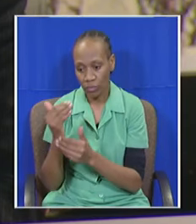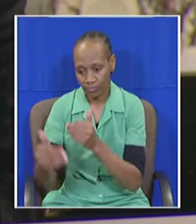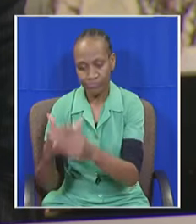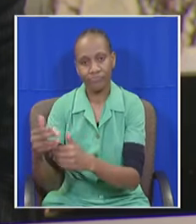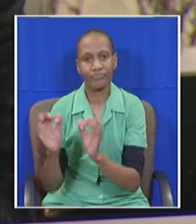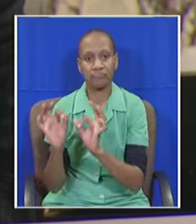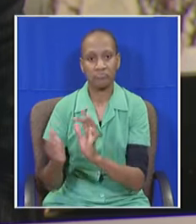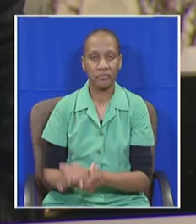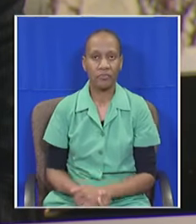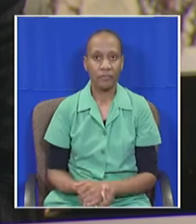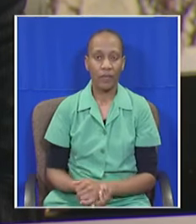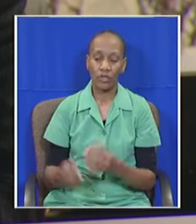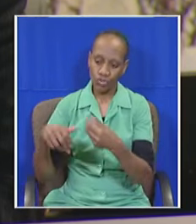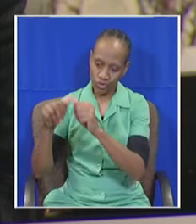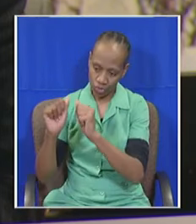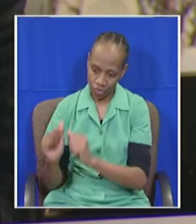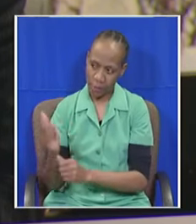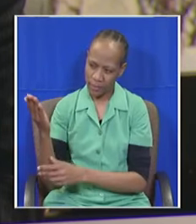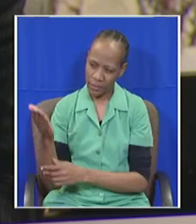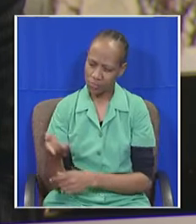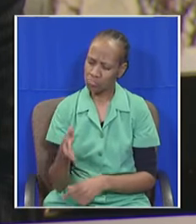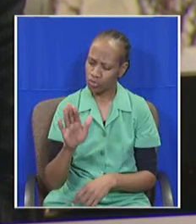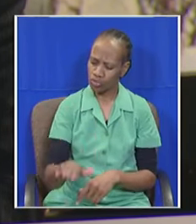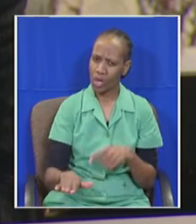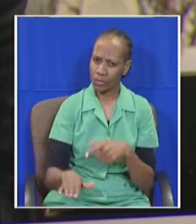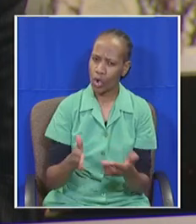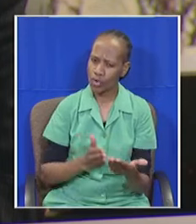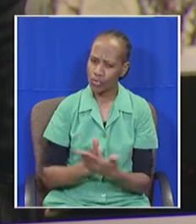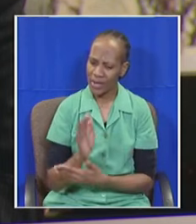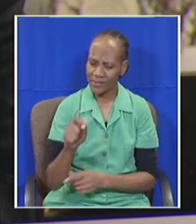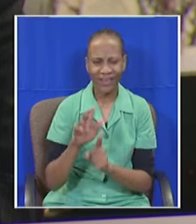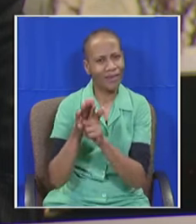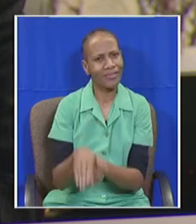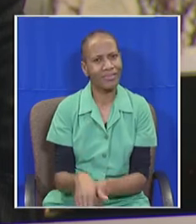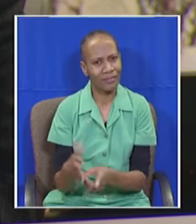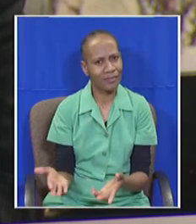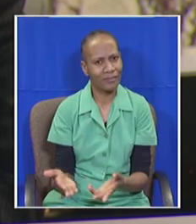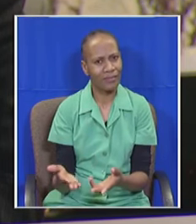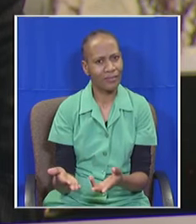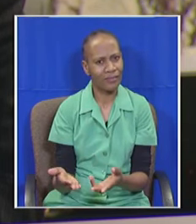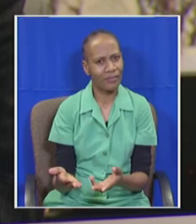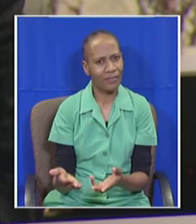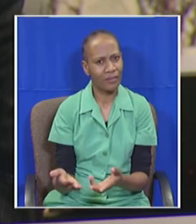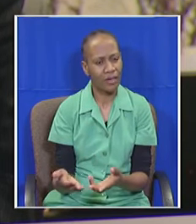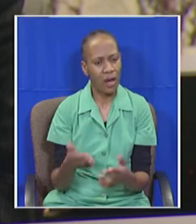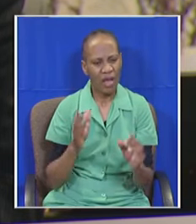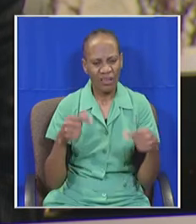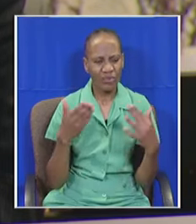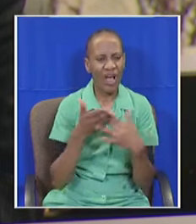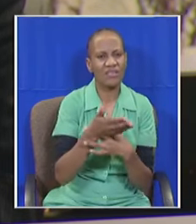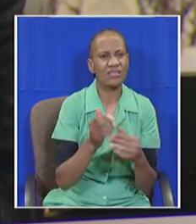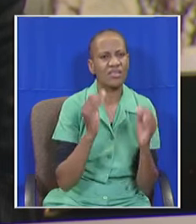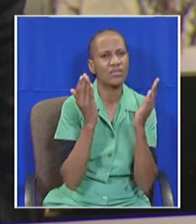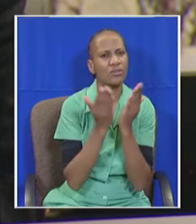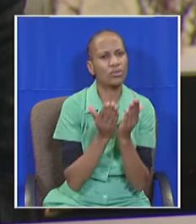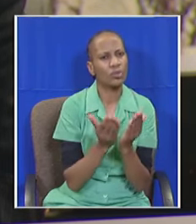Chairperson, this is a violation of the learner's constitutional rights, not only to education, but